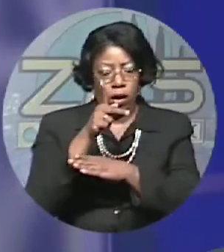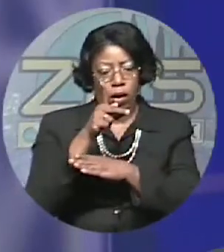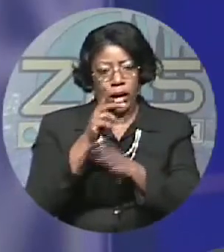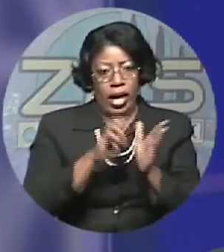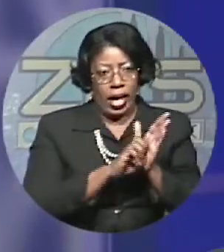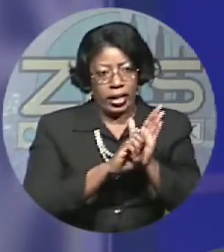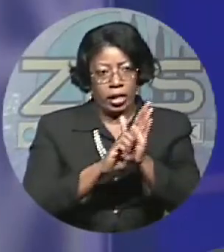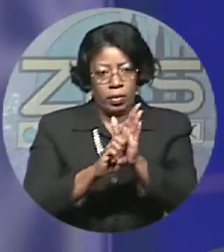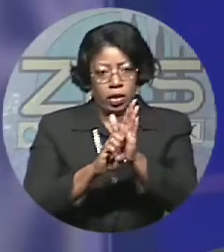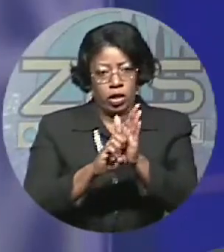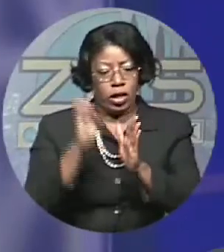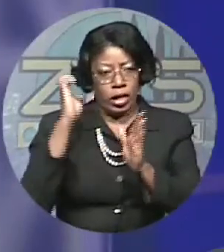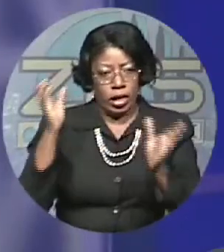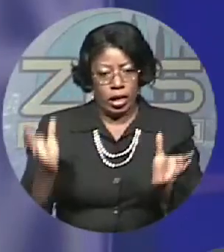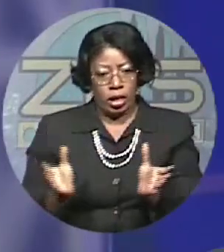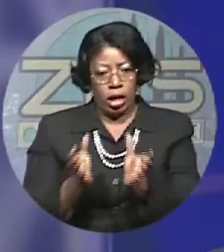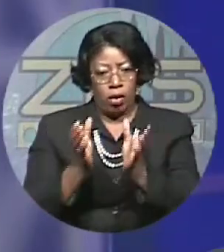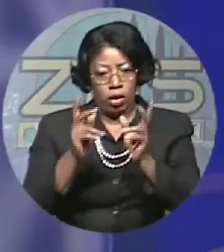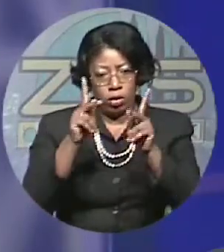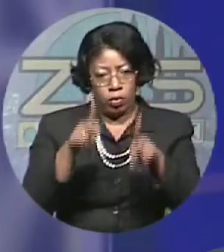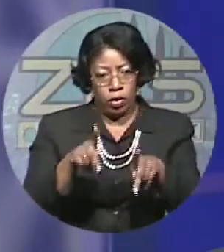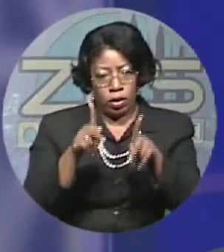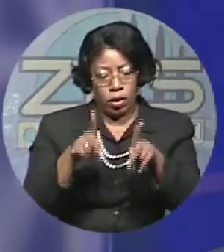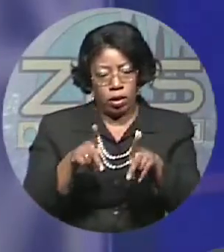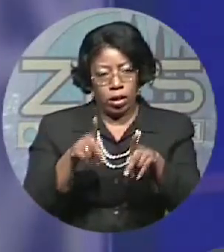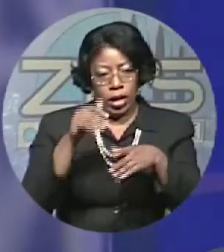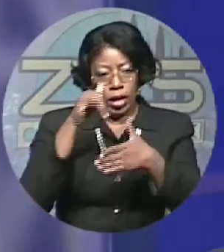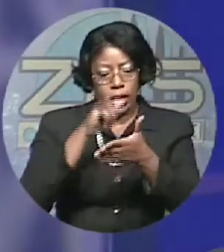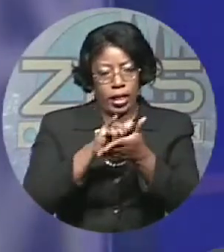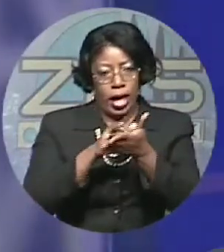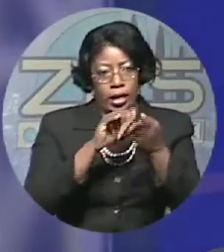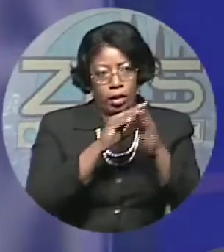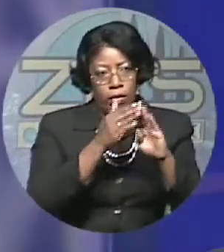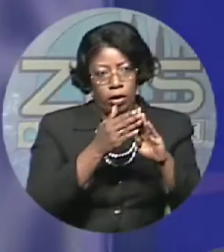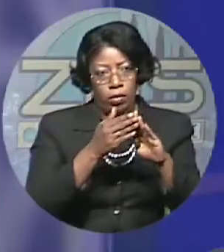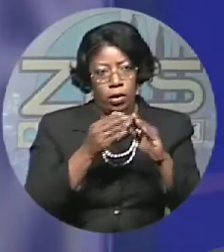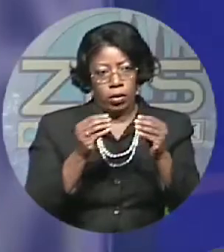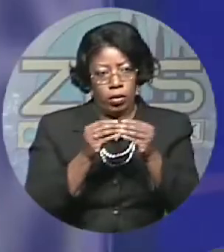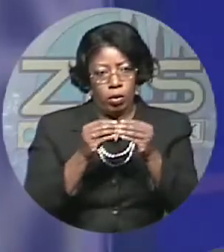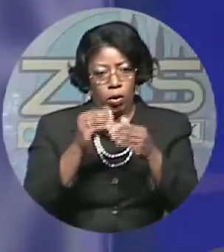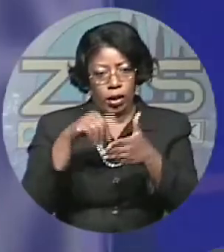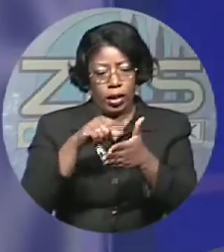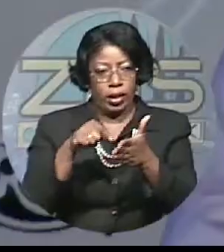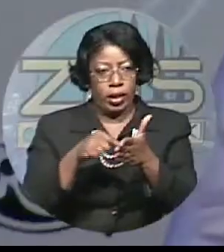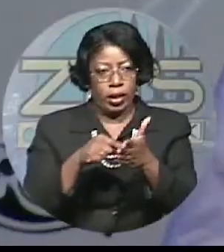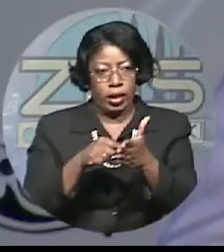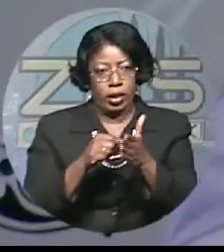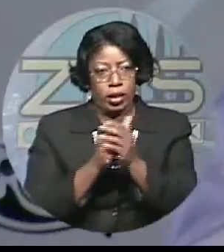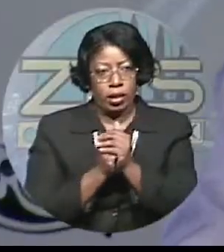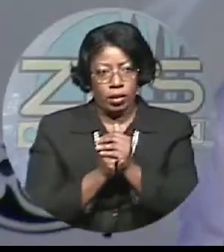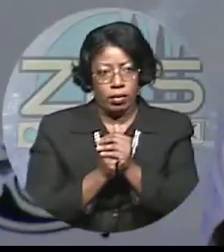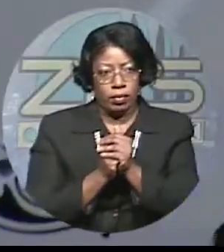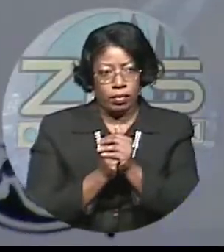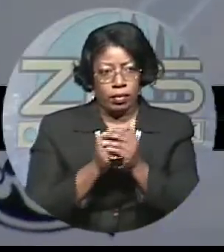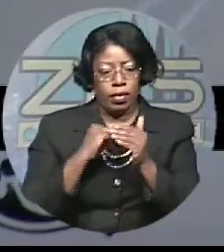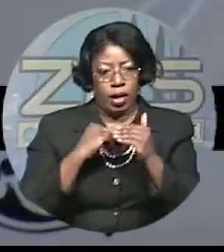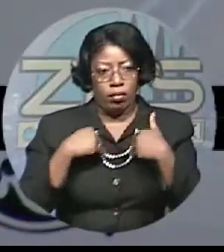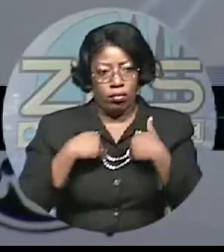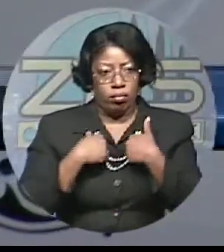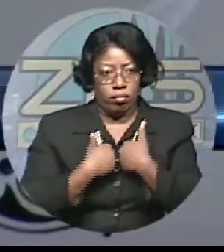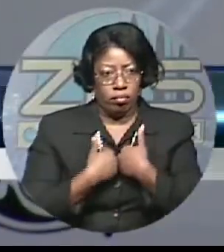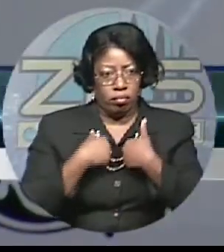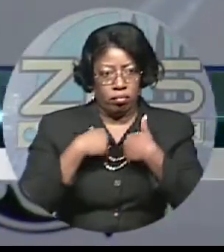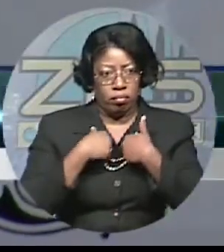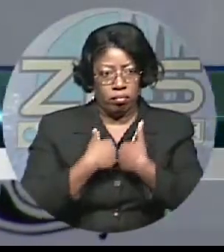he encouraged members of the community to do more to resolve these issues. I'm tired of the generation